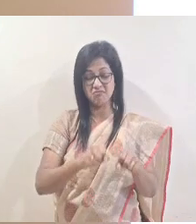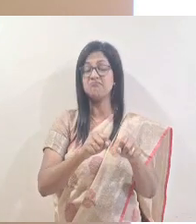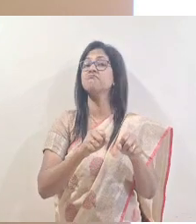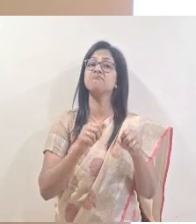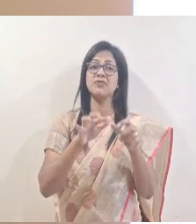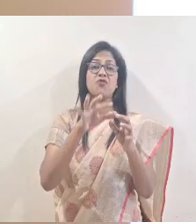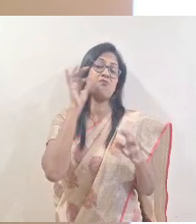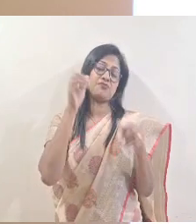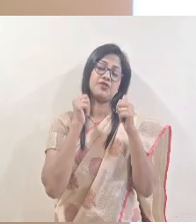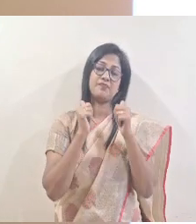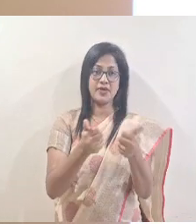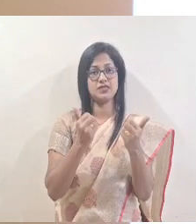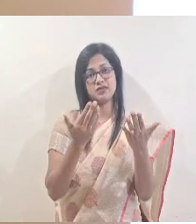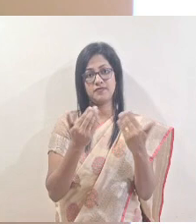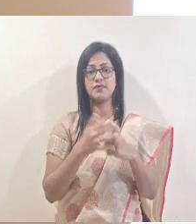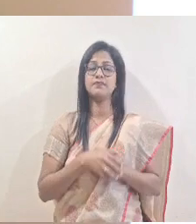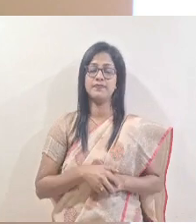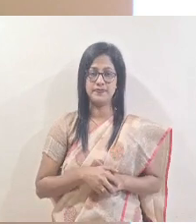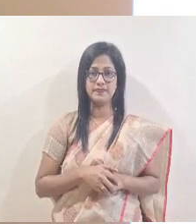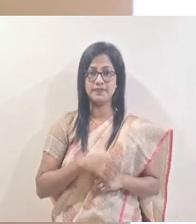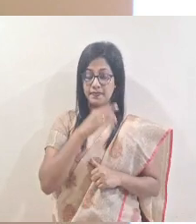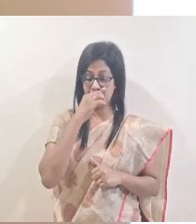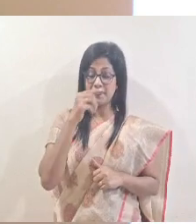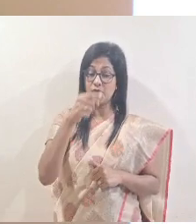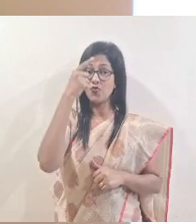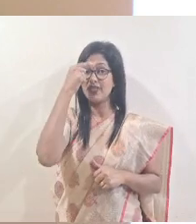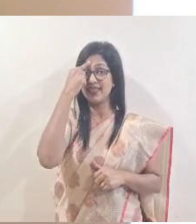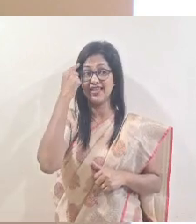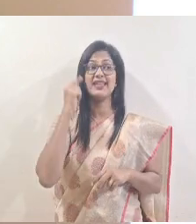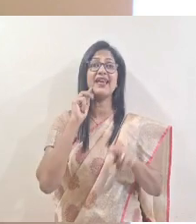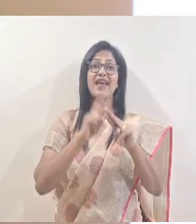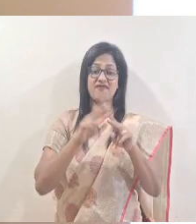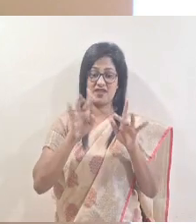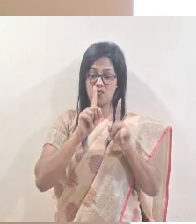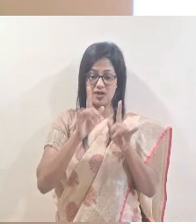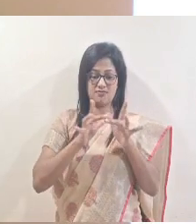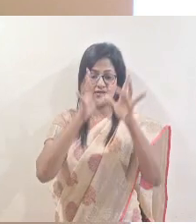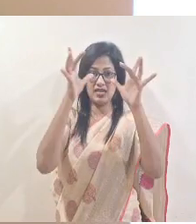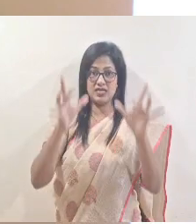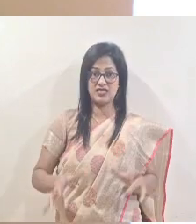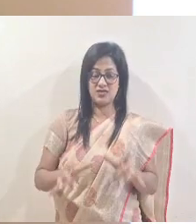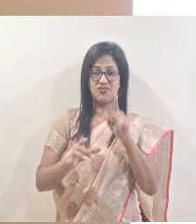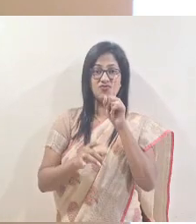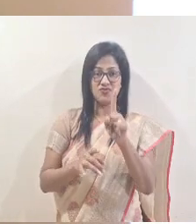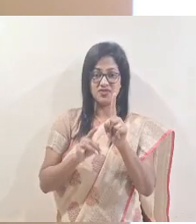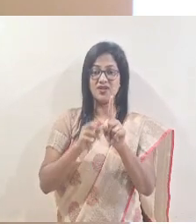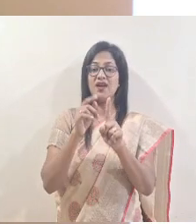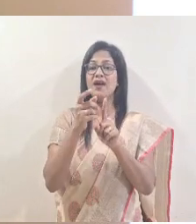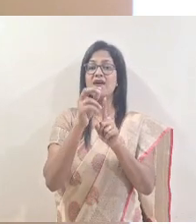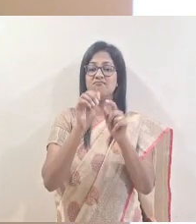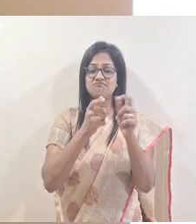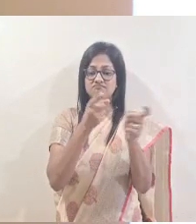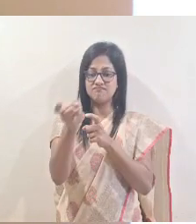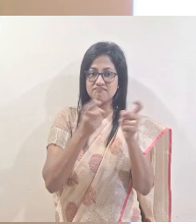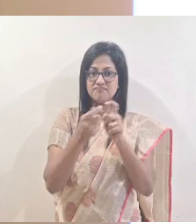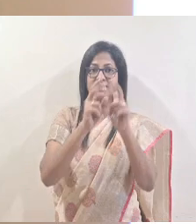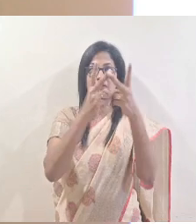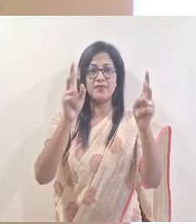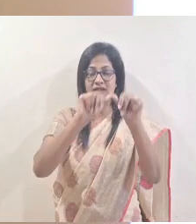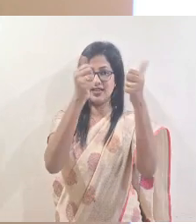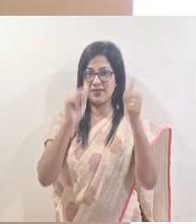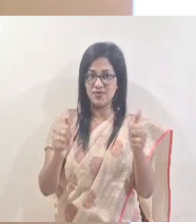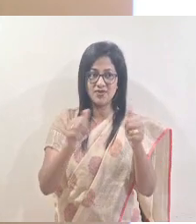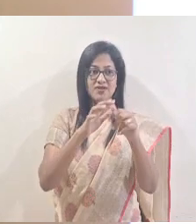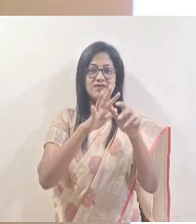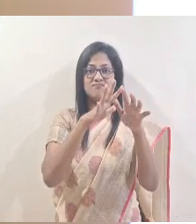best option. So do you think that having one institution for managing multimodal hubs would be